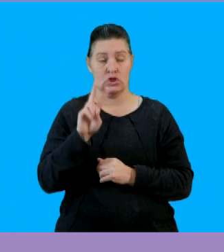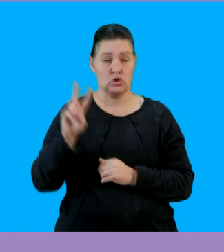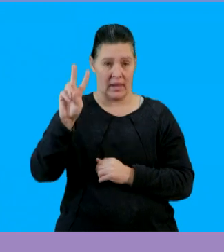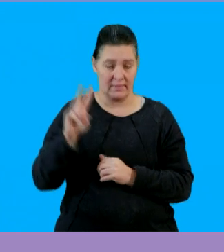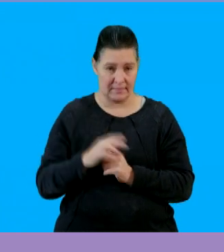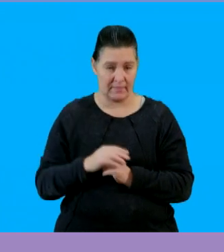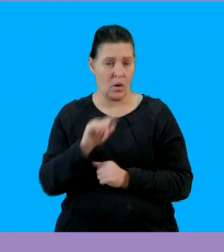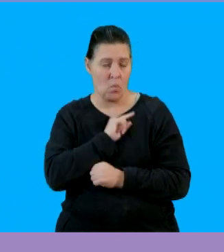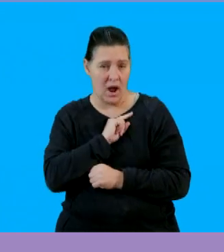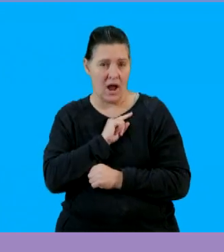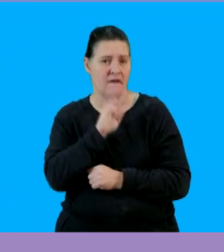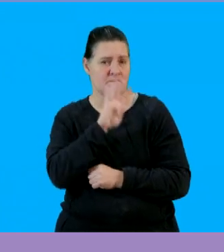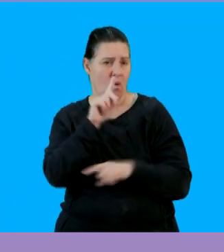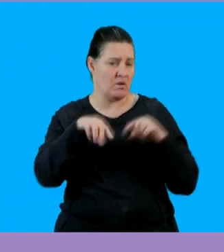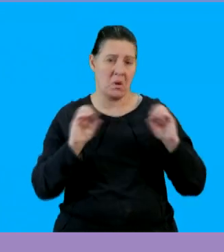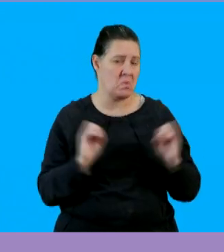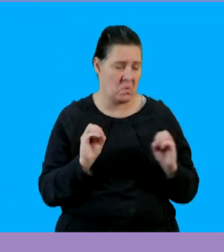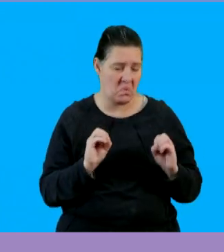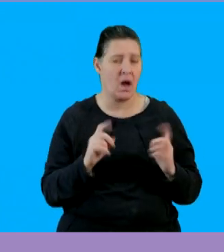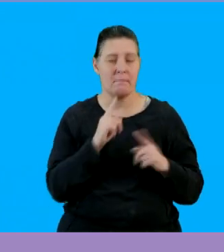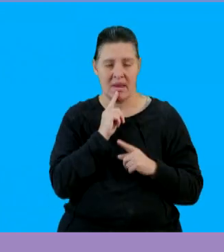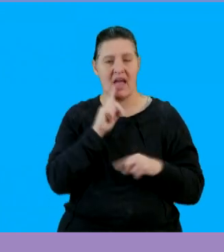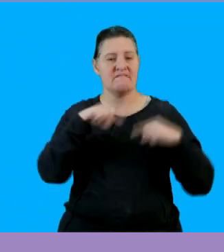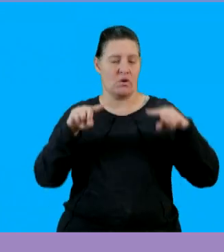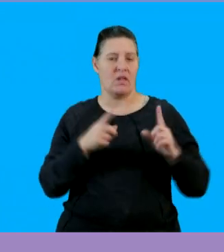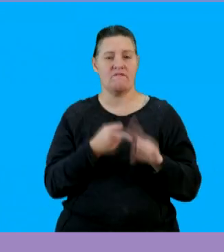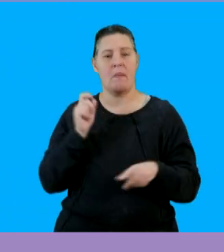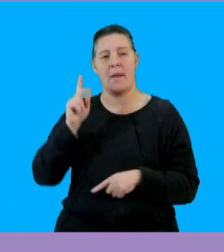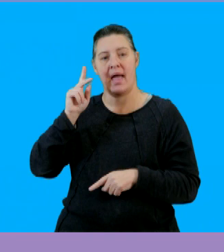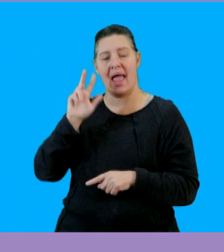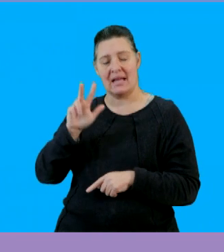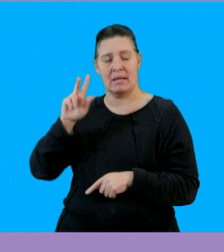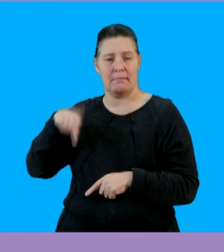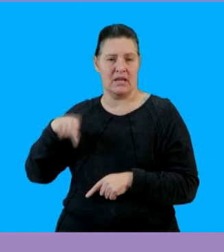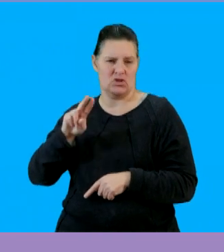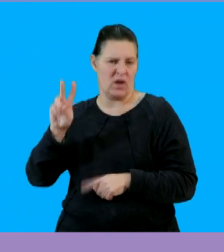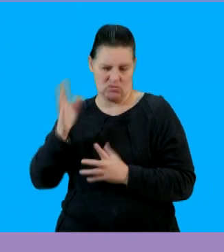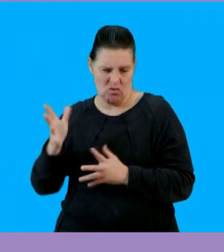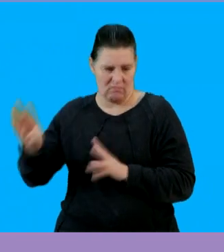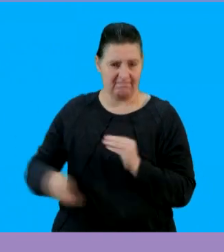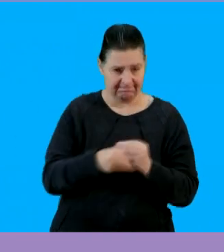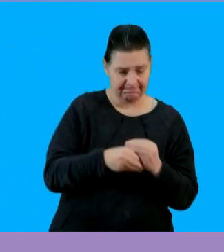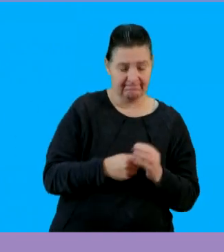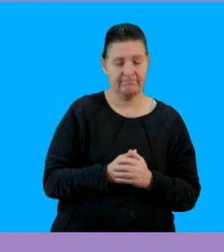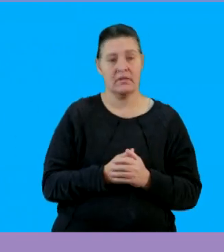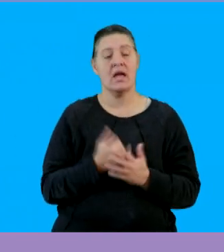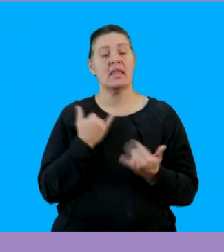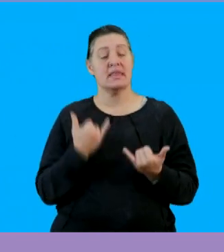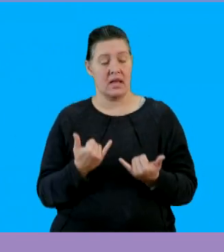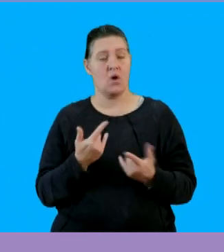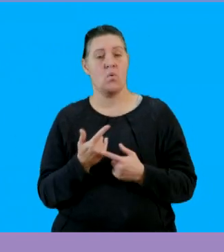32p squared, because the 4 doesn't have any variables, so we're going to take the variables from 8p squared as they are.